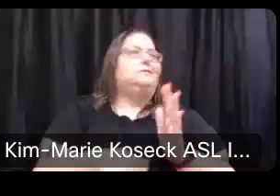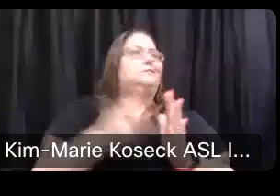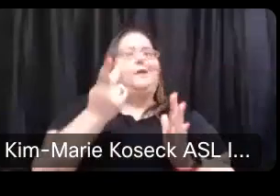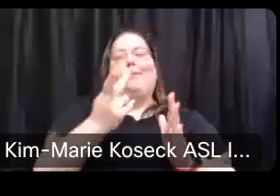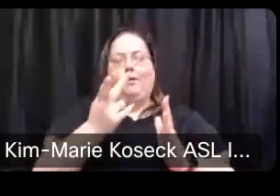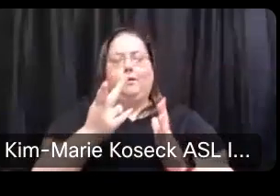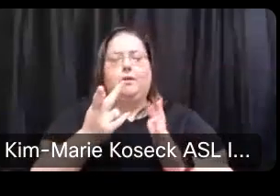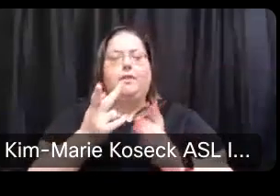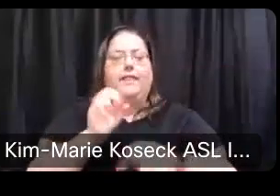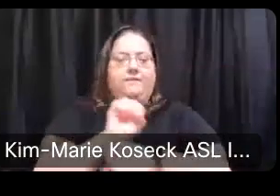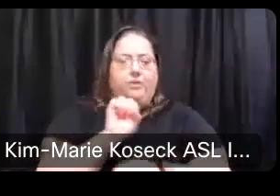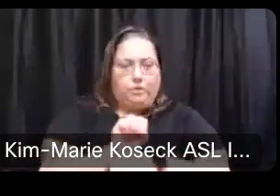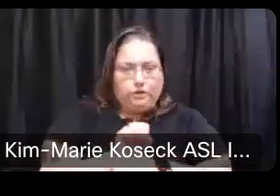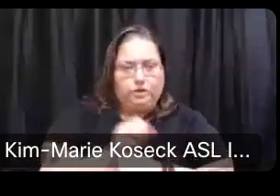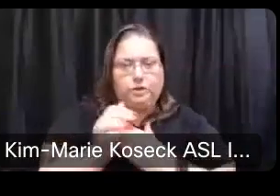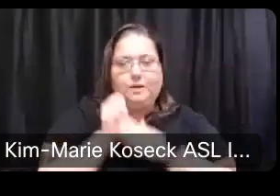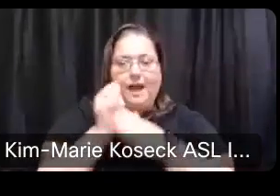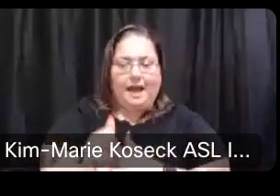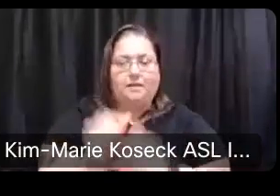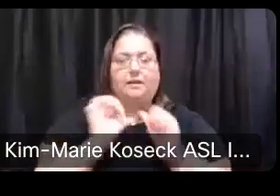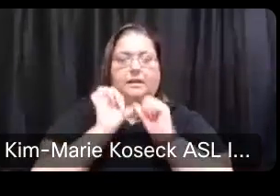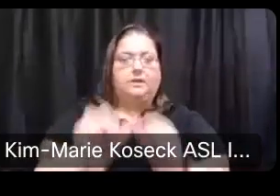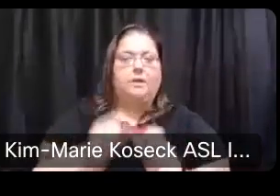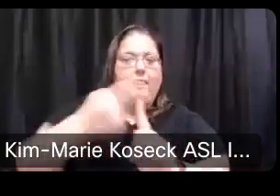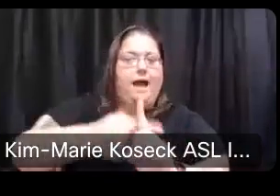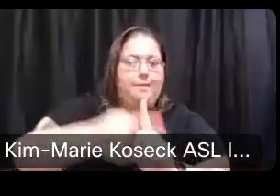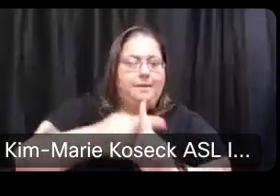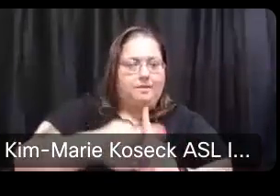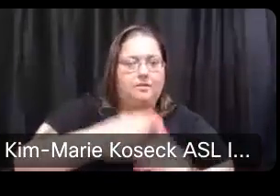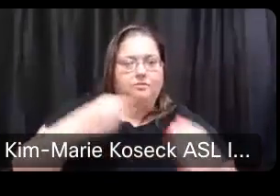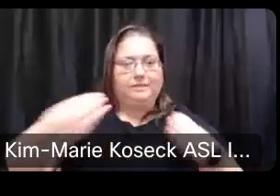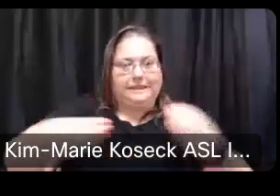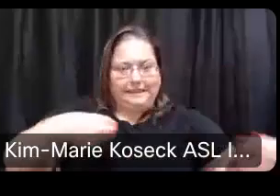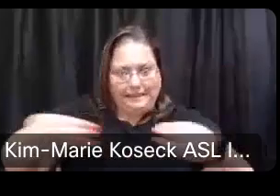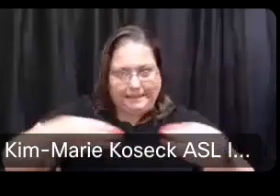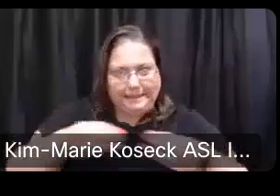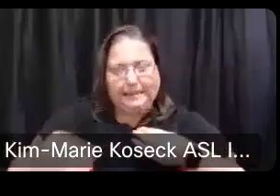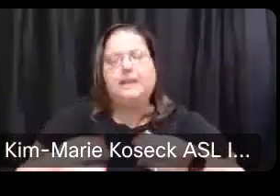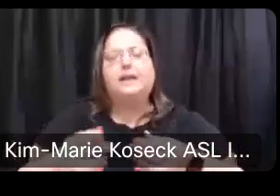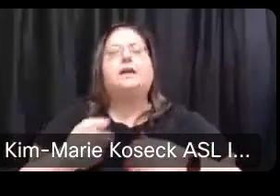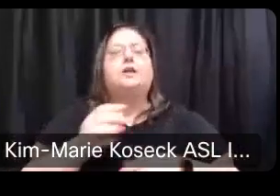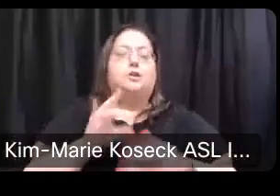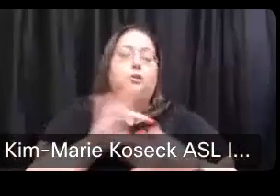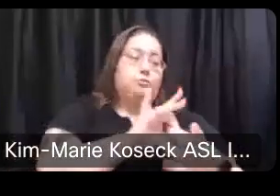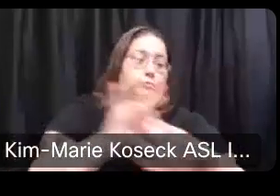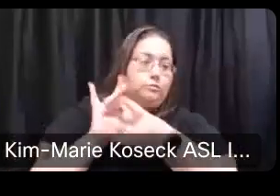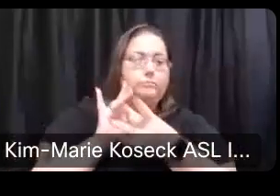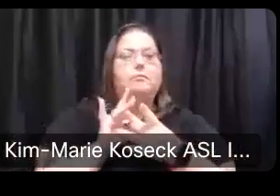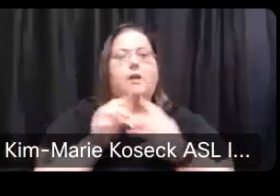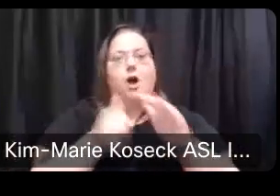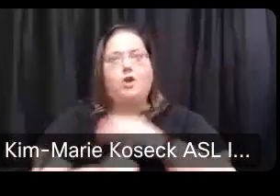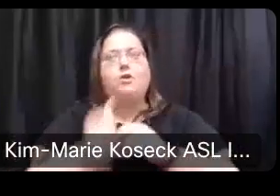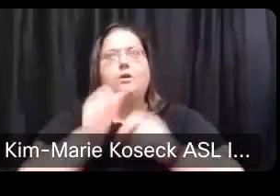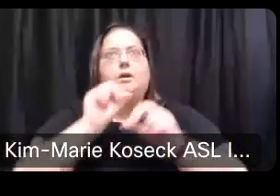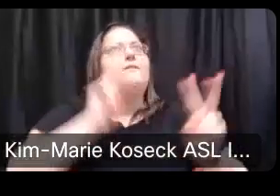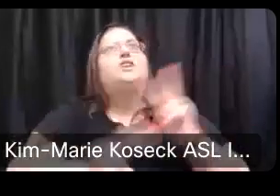these efforts to guide our ongoing climate resiliency across the state, unifying these efforts under a common vision and